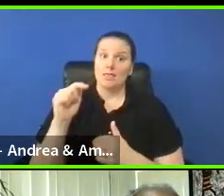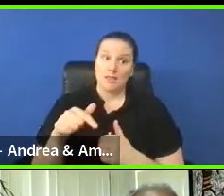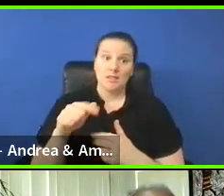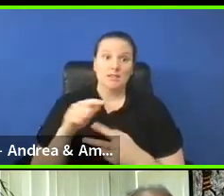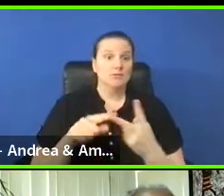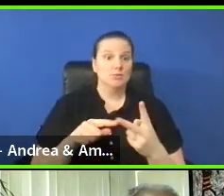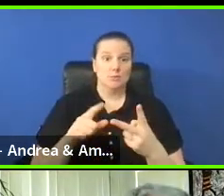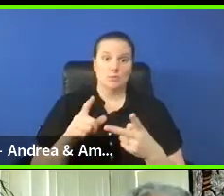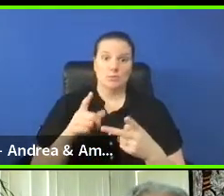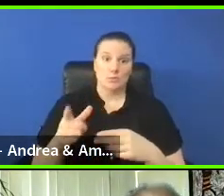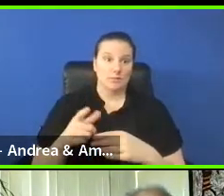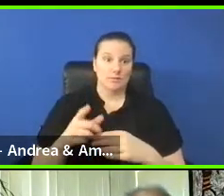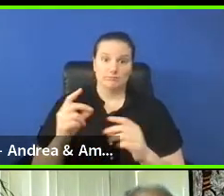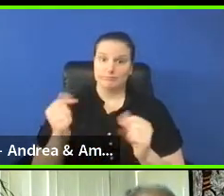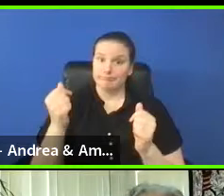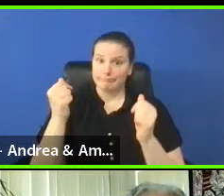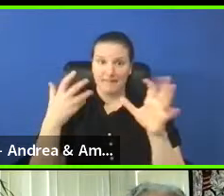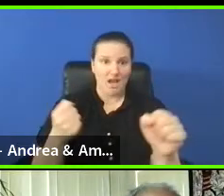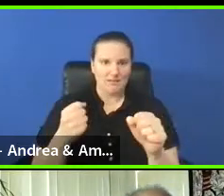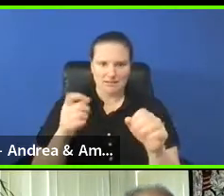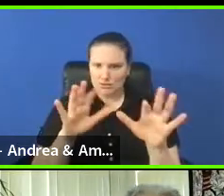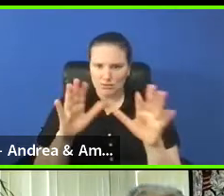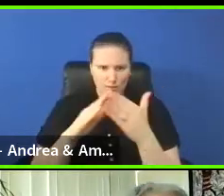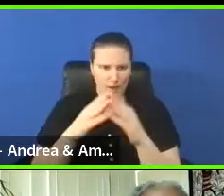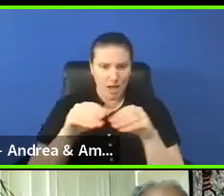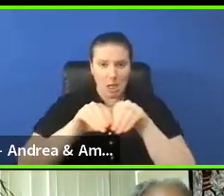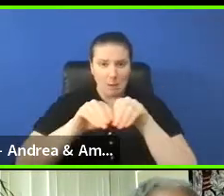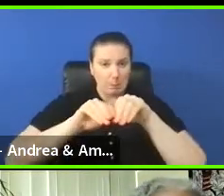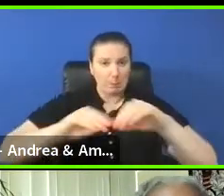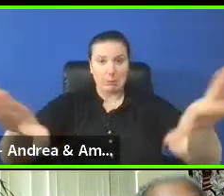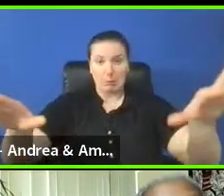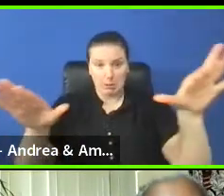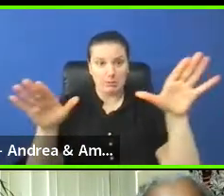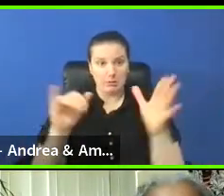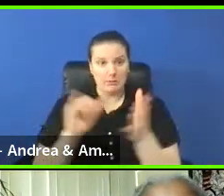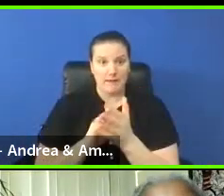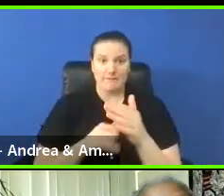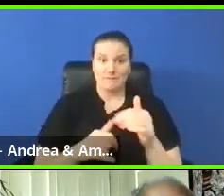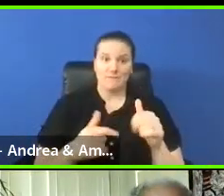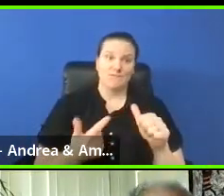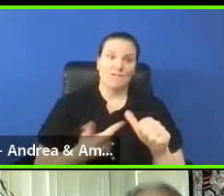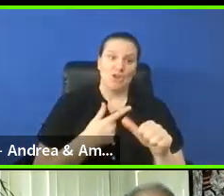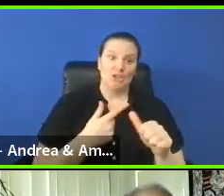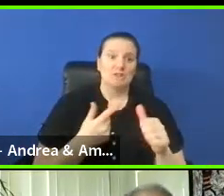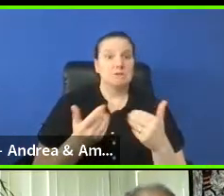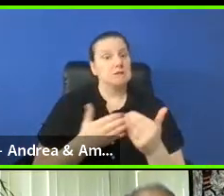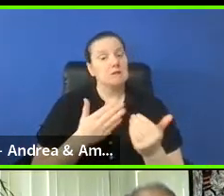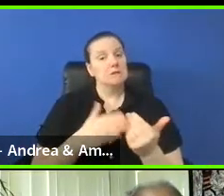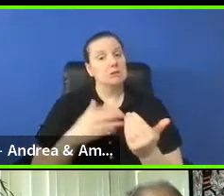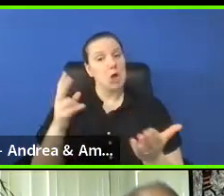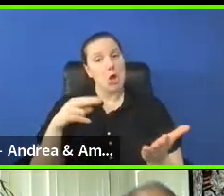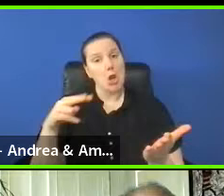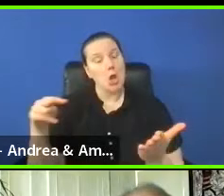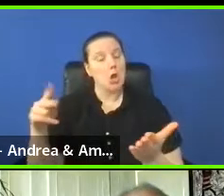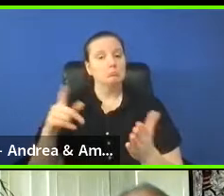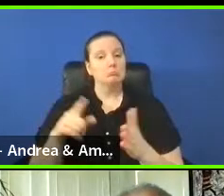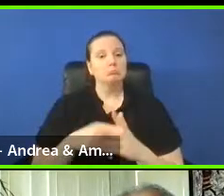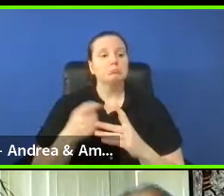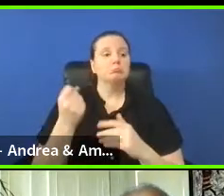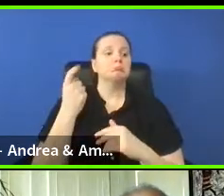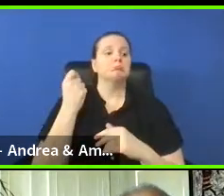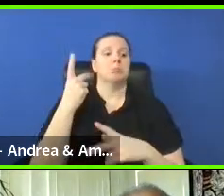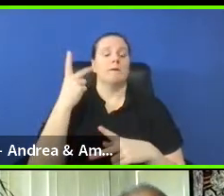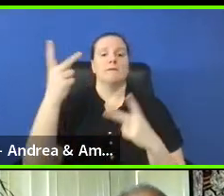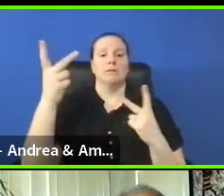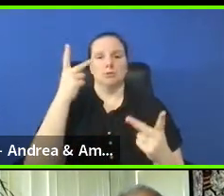These are going to get legs really fast through the community. It's at first fairly easy to look at and start to understand